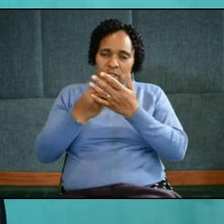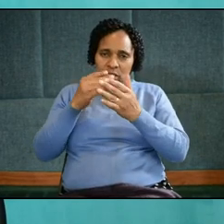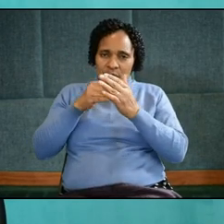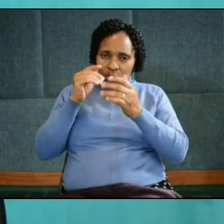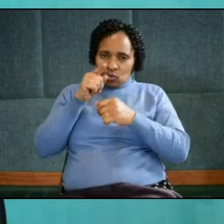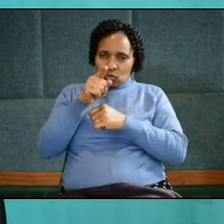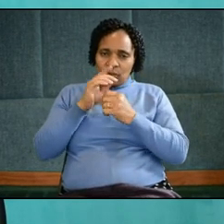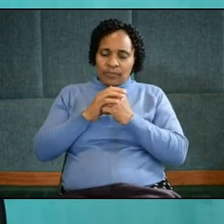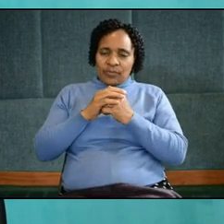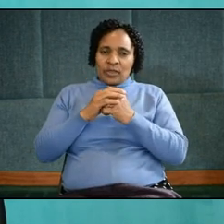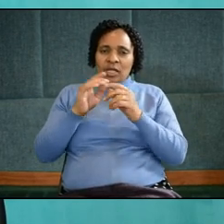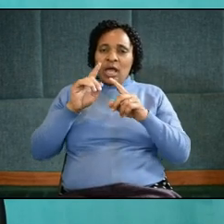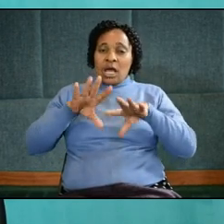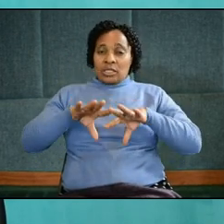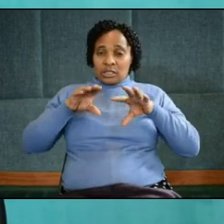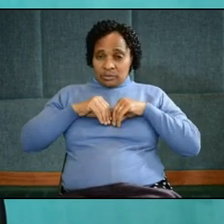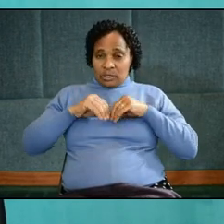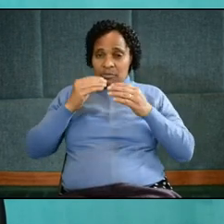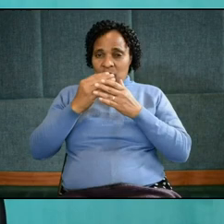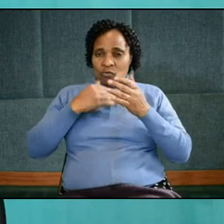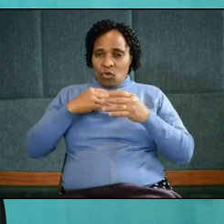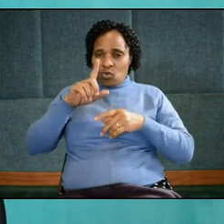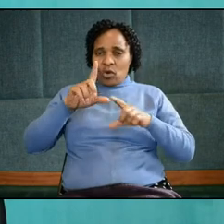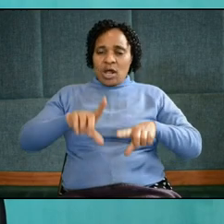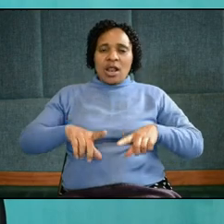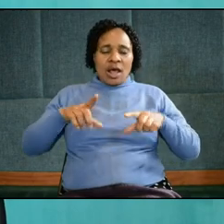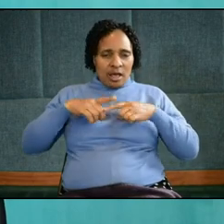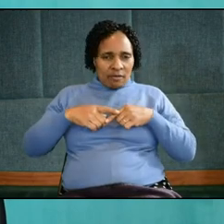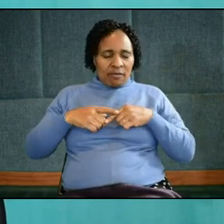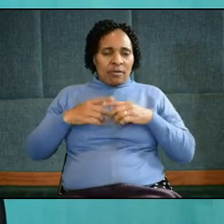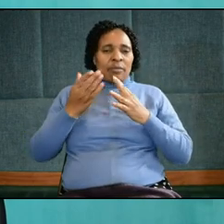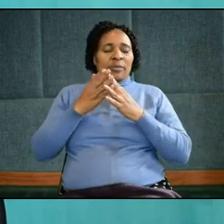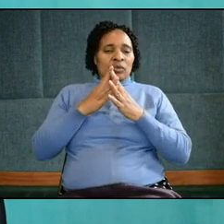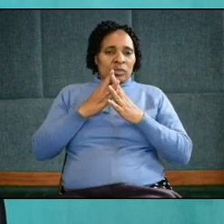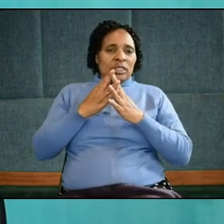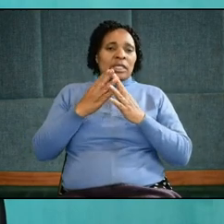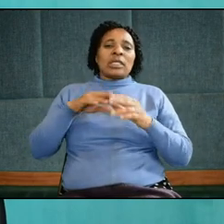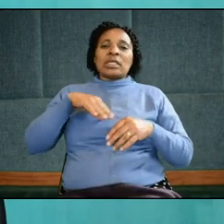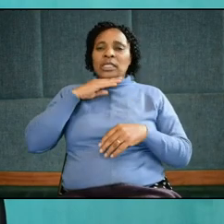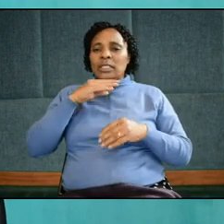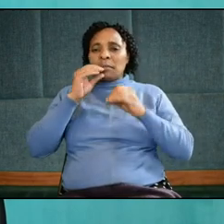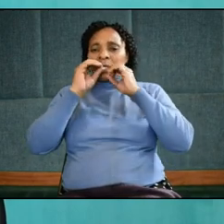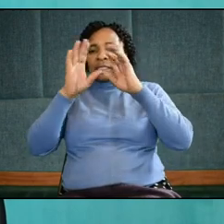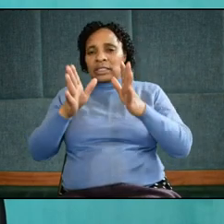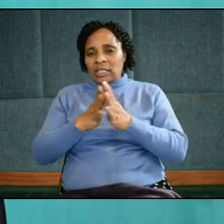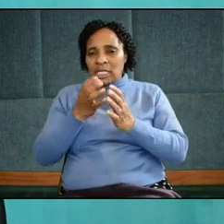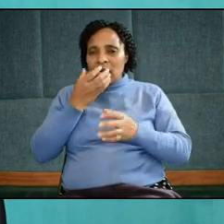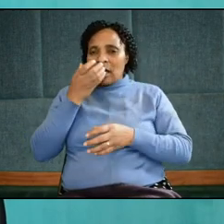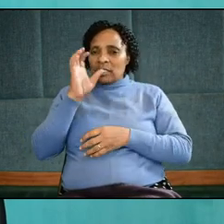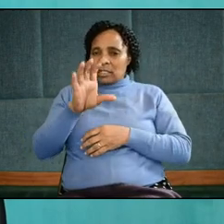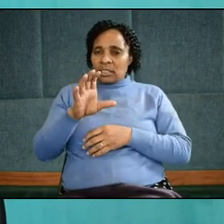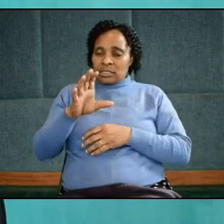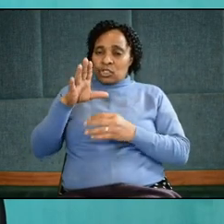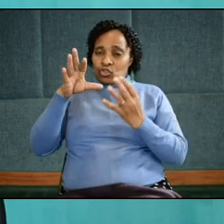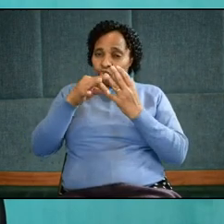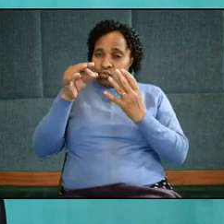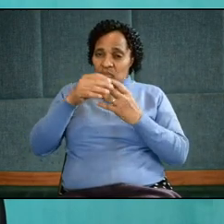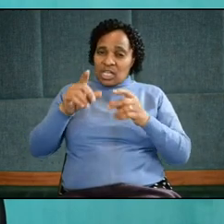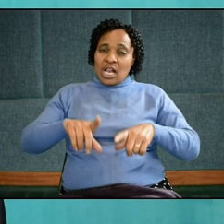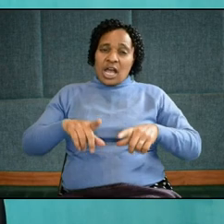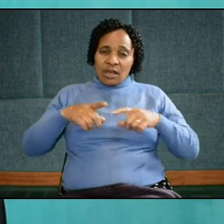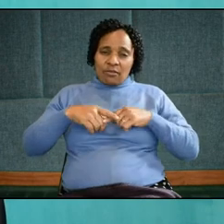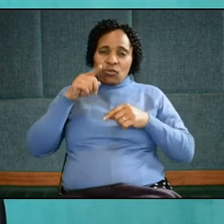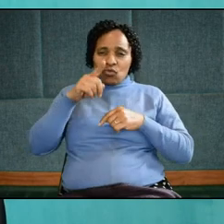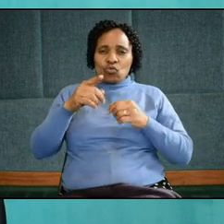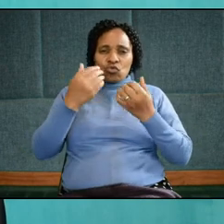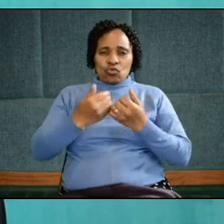you, that I have set before you life and death, blessings and curses. Now choose life, that you and your